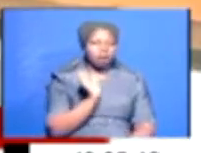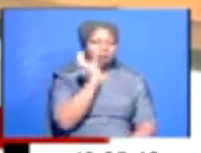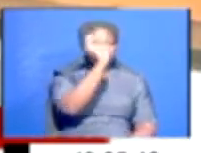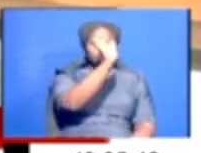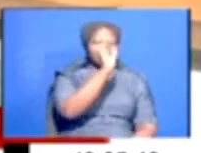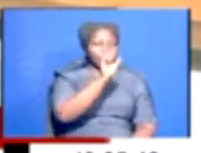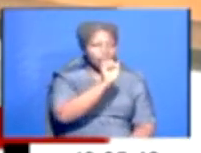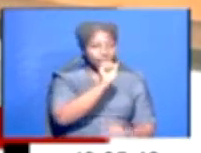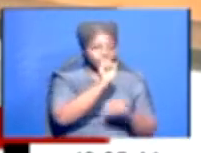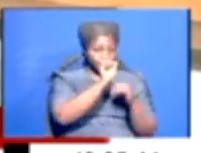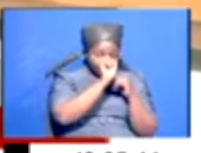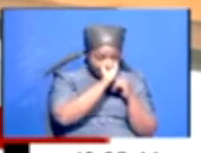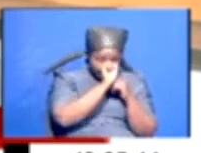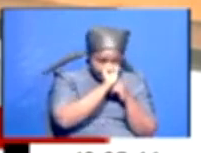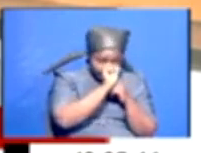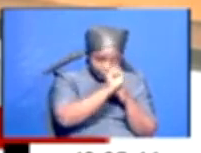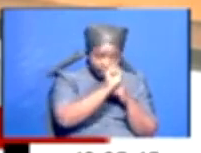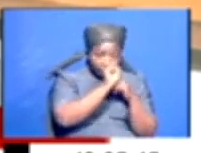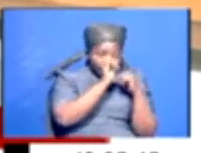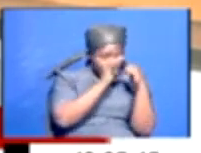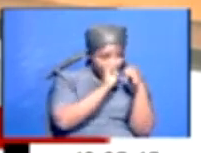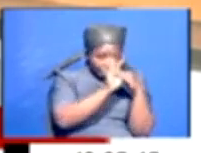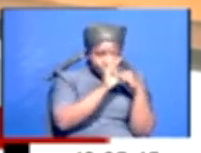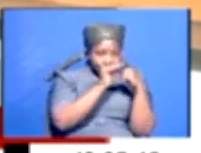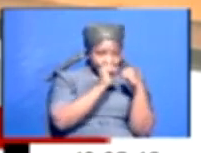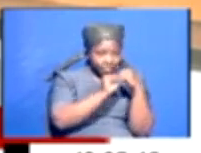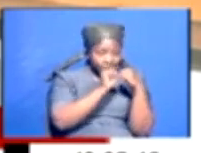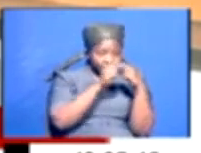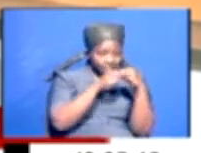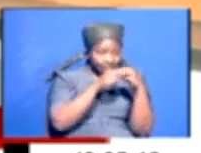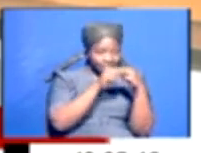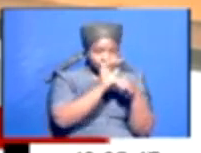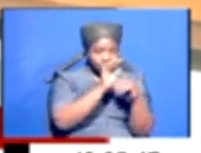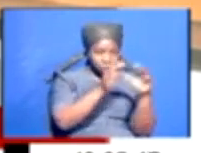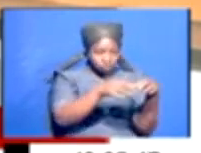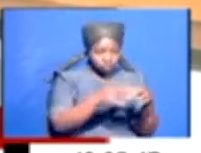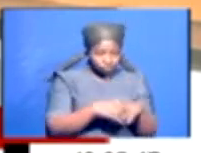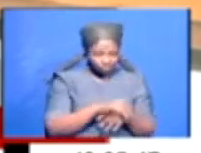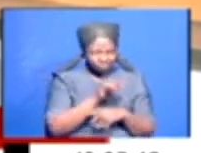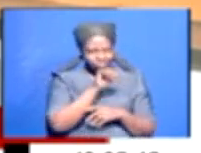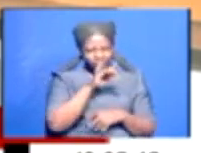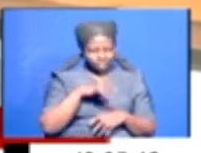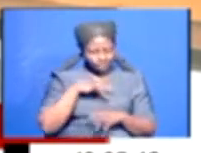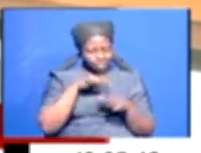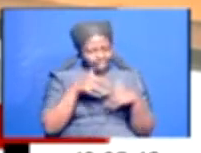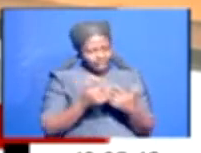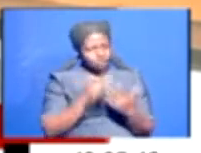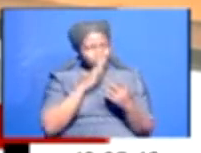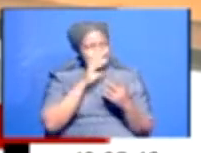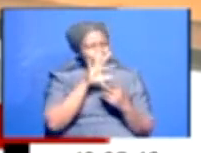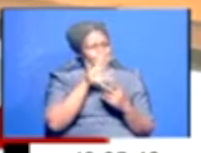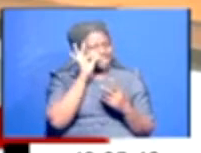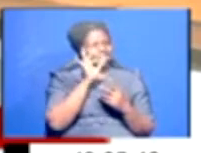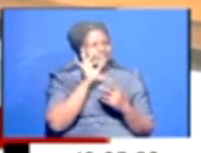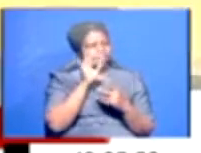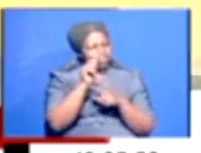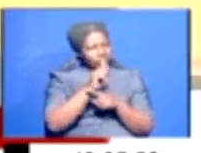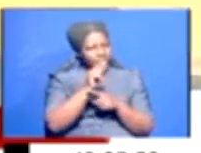class. Nelly, what was it like, you know, being picked as a field athlete to train through the GAPS program? My class is